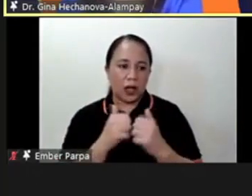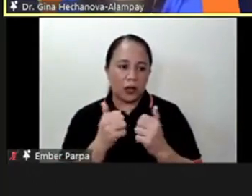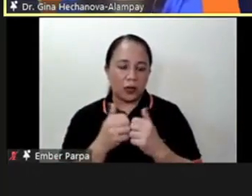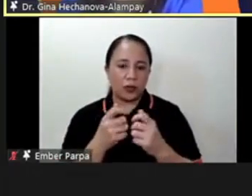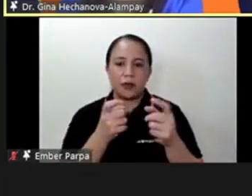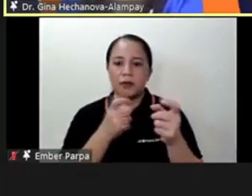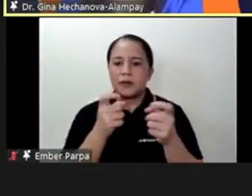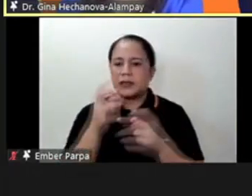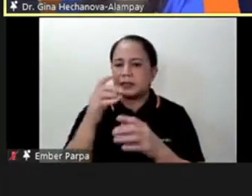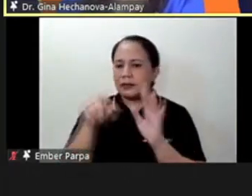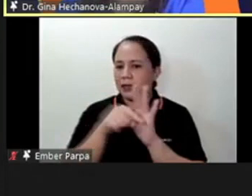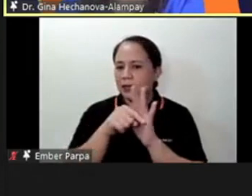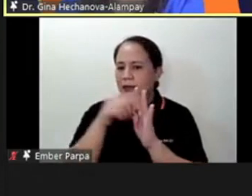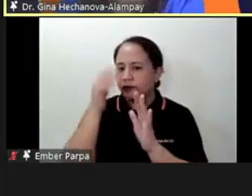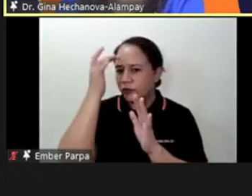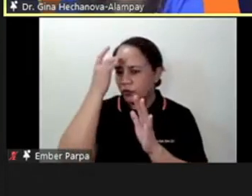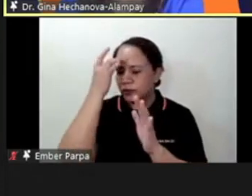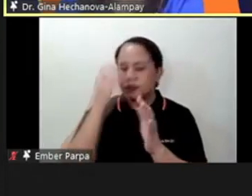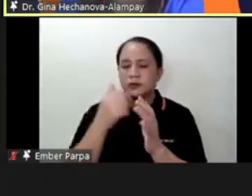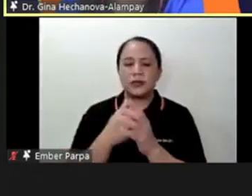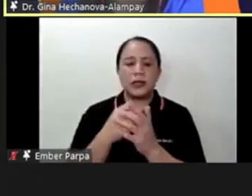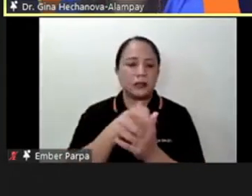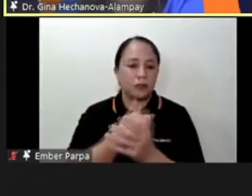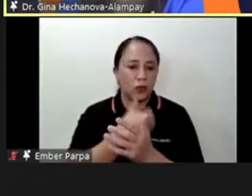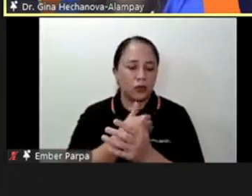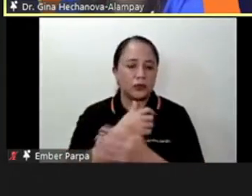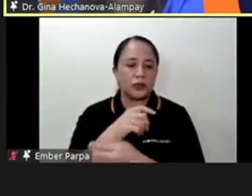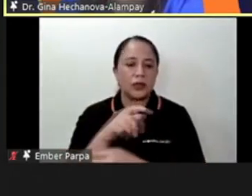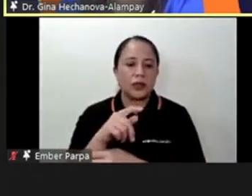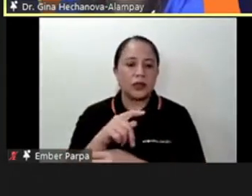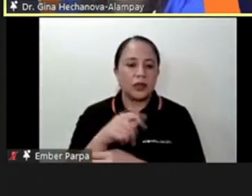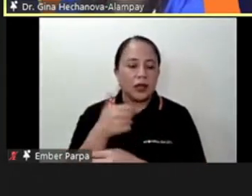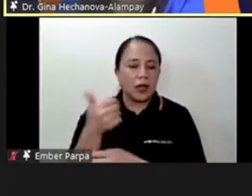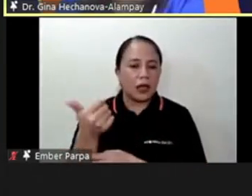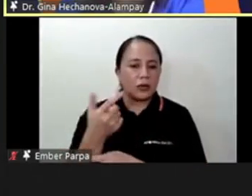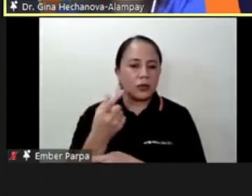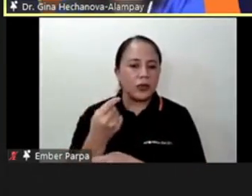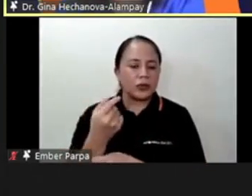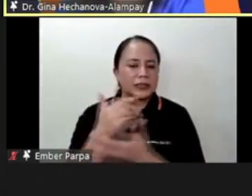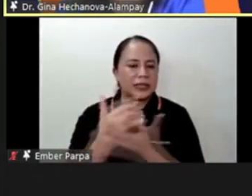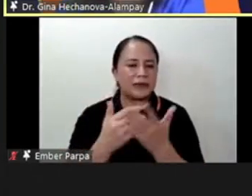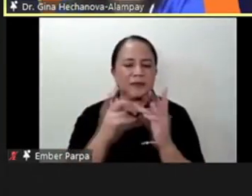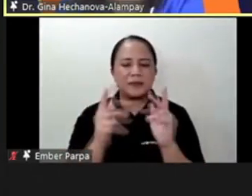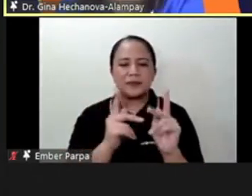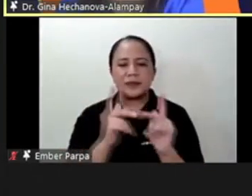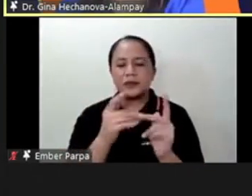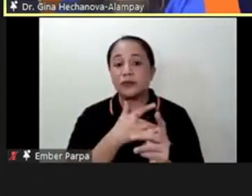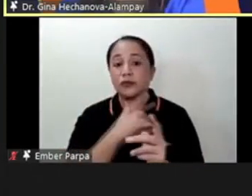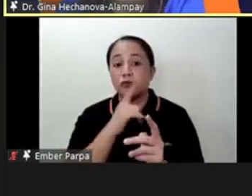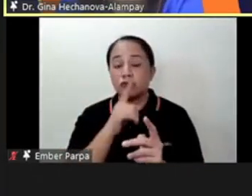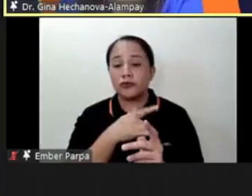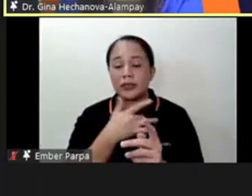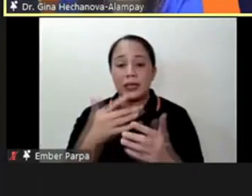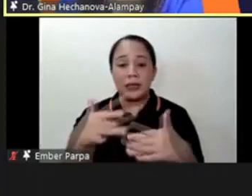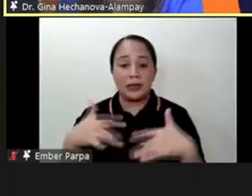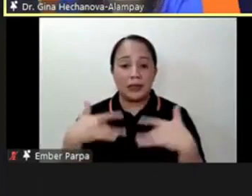negative thoughts and emotions. Kapaki-pakinabang gawain is what are some of our routines in our